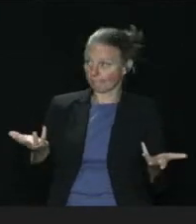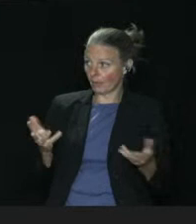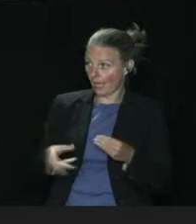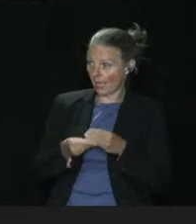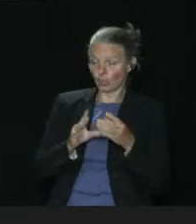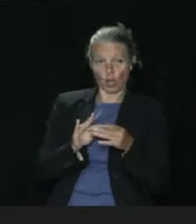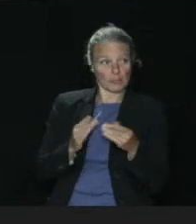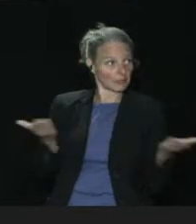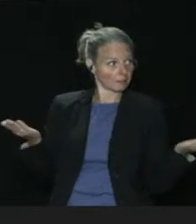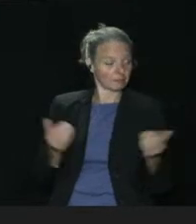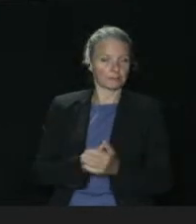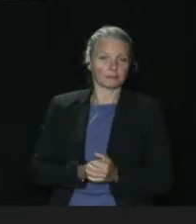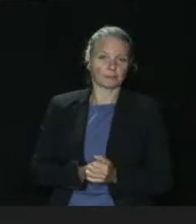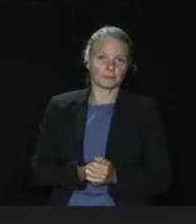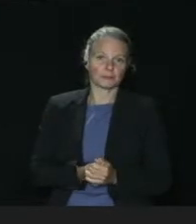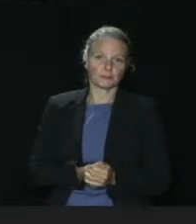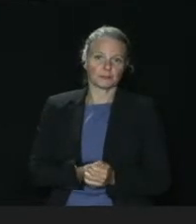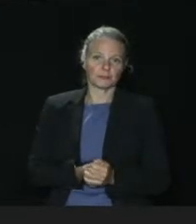additional comments.